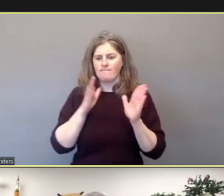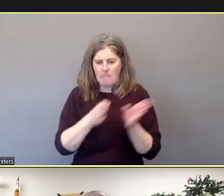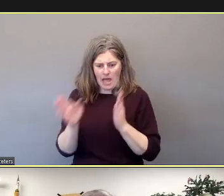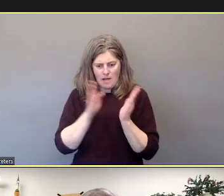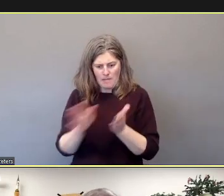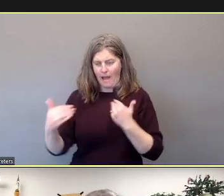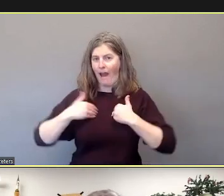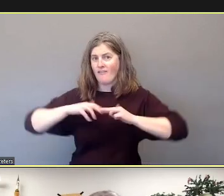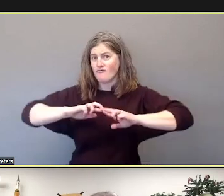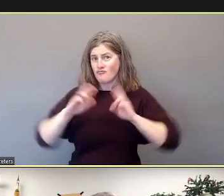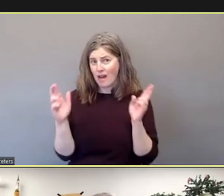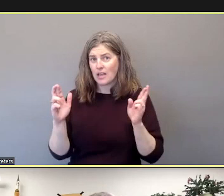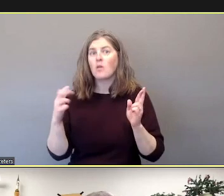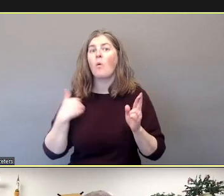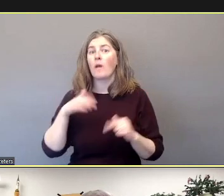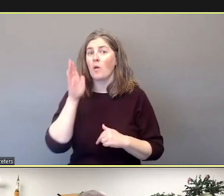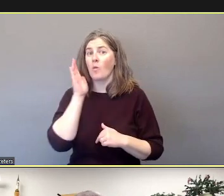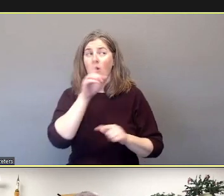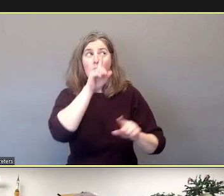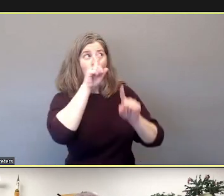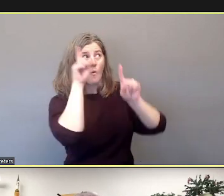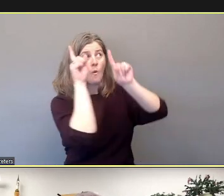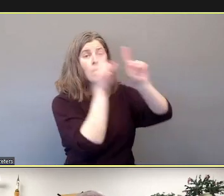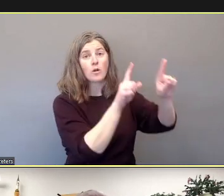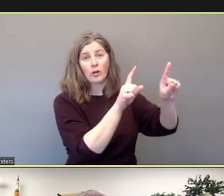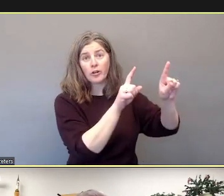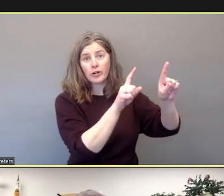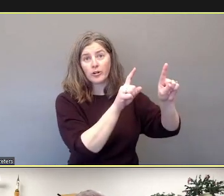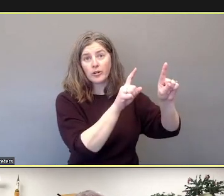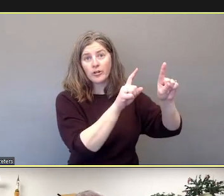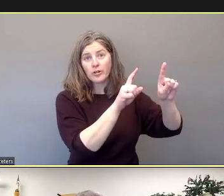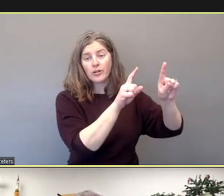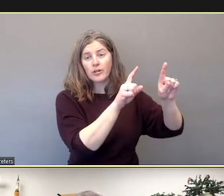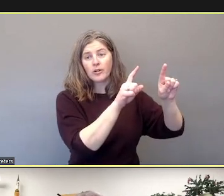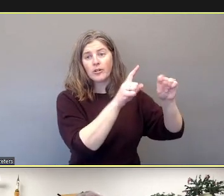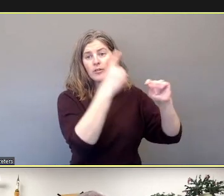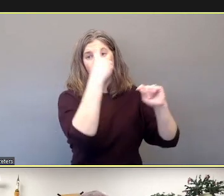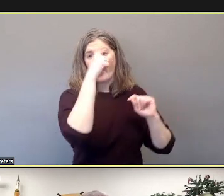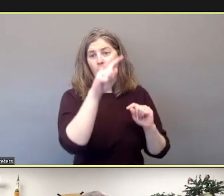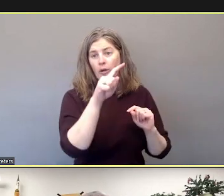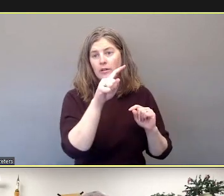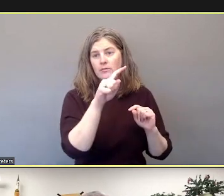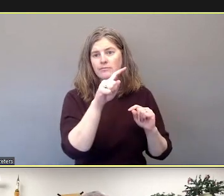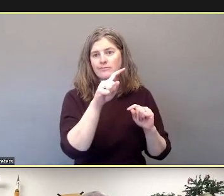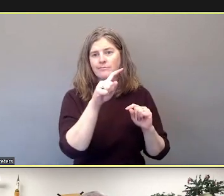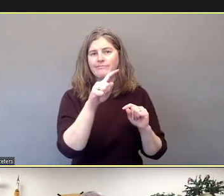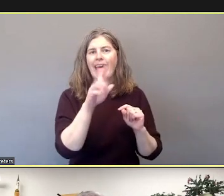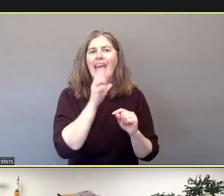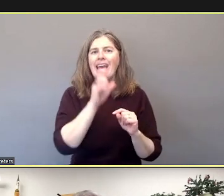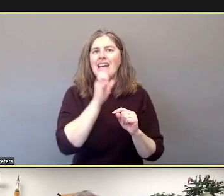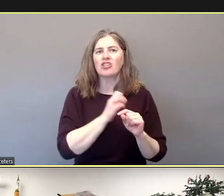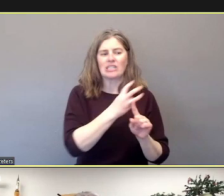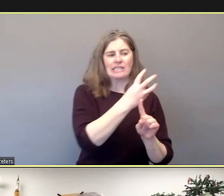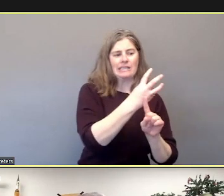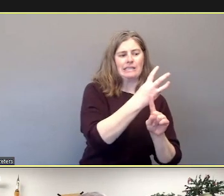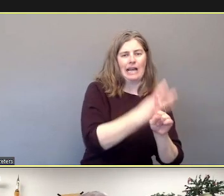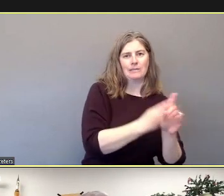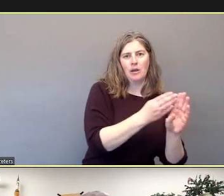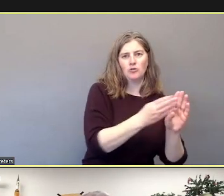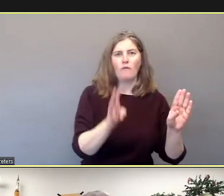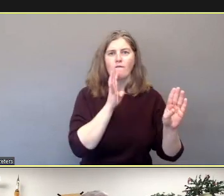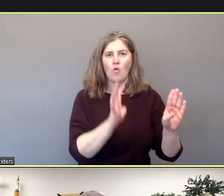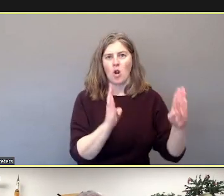We are ordering vaccine for the 6 month to 4 years and